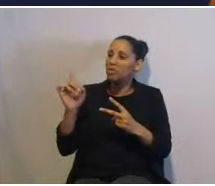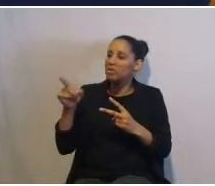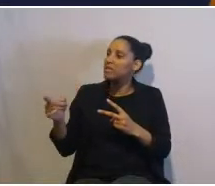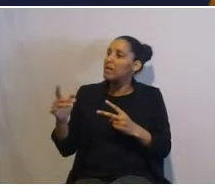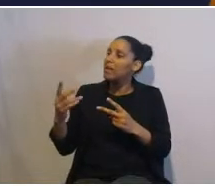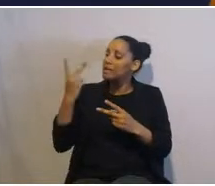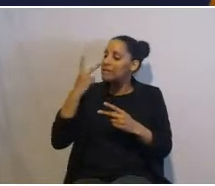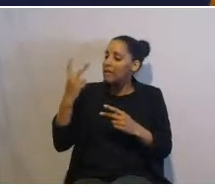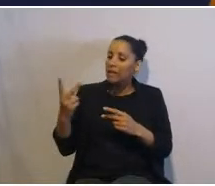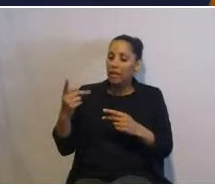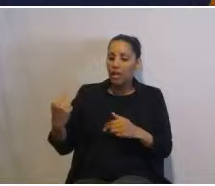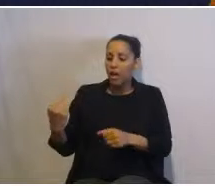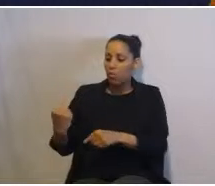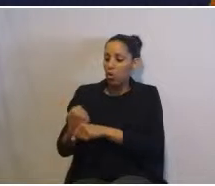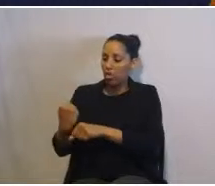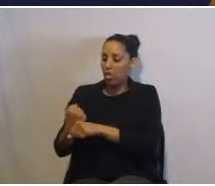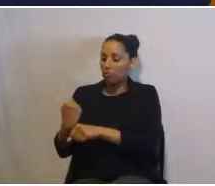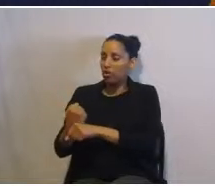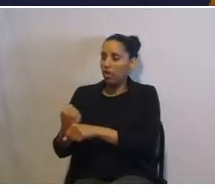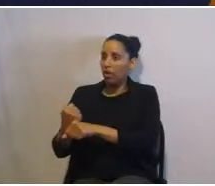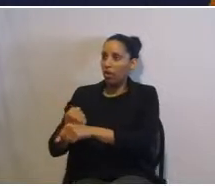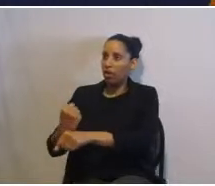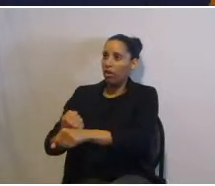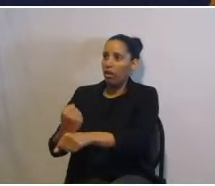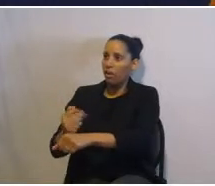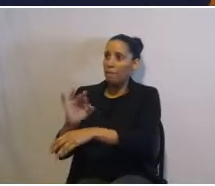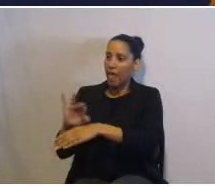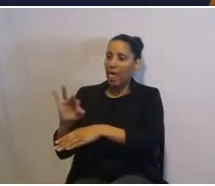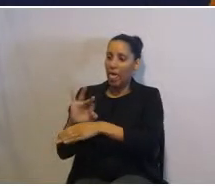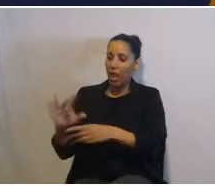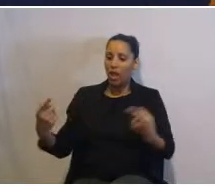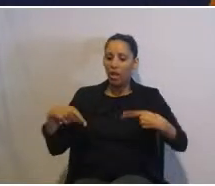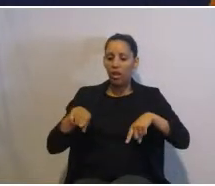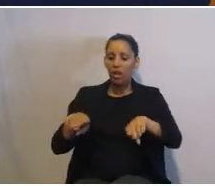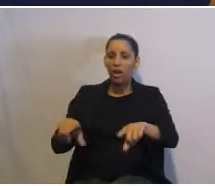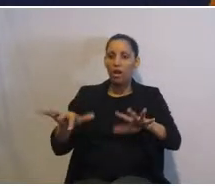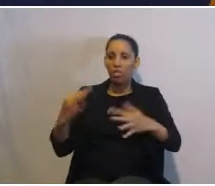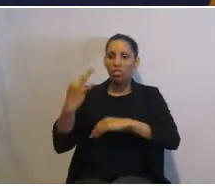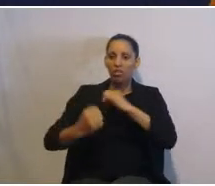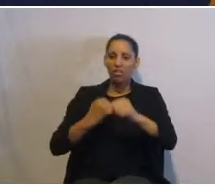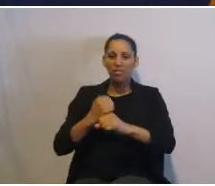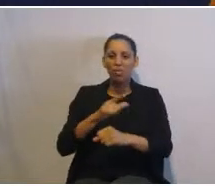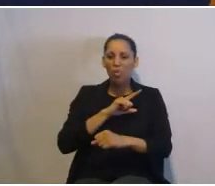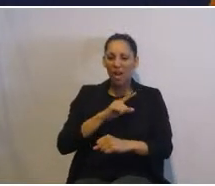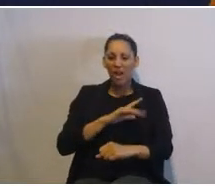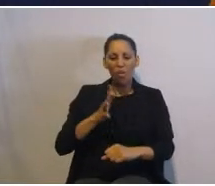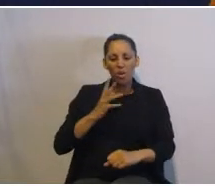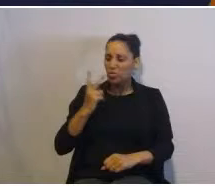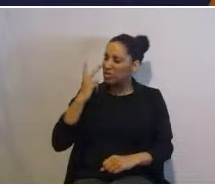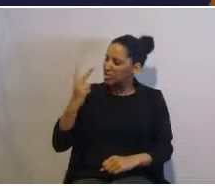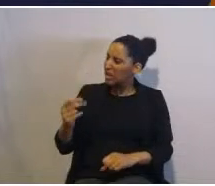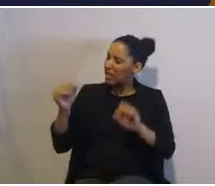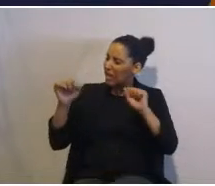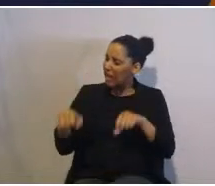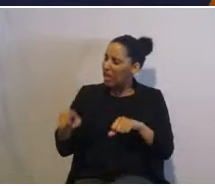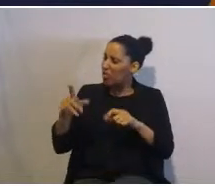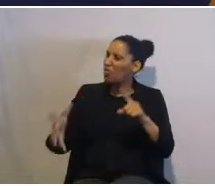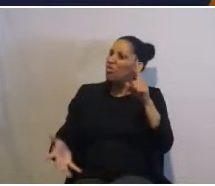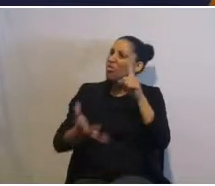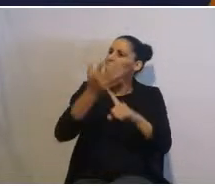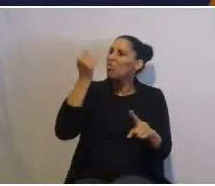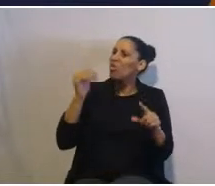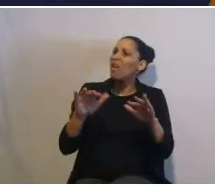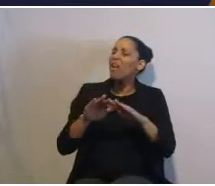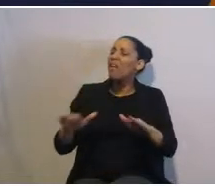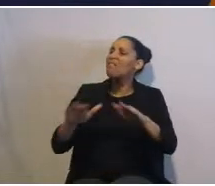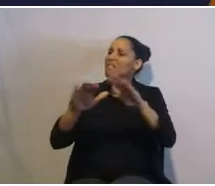alignment with the production plan for the next 3 years, so that we can be able to also see how you are going to reach those levels of